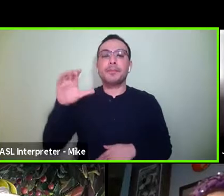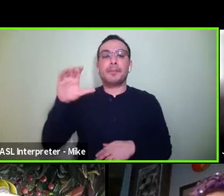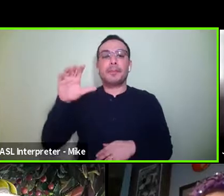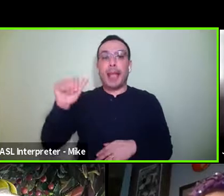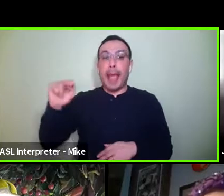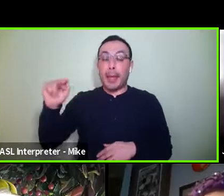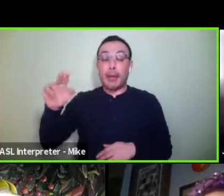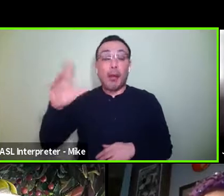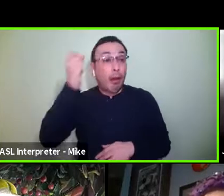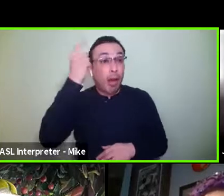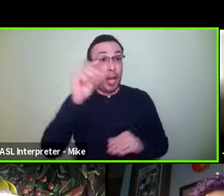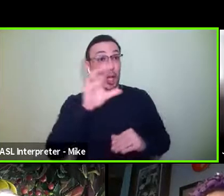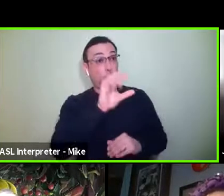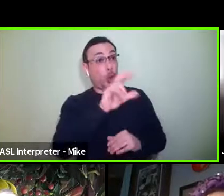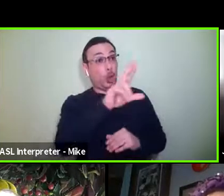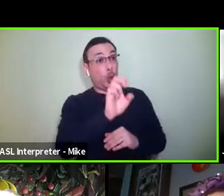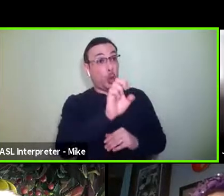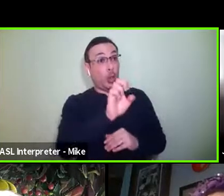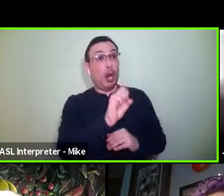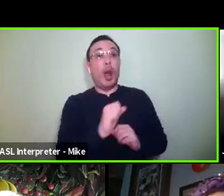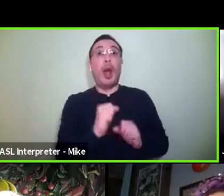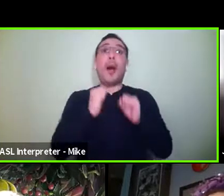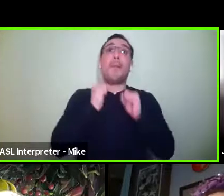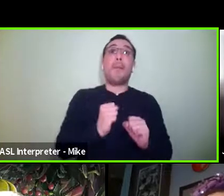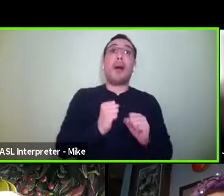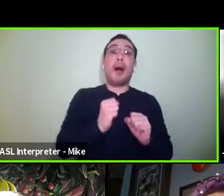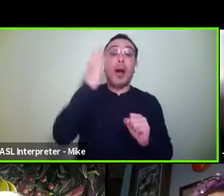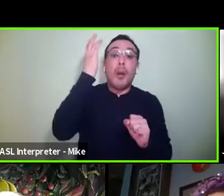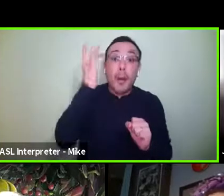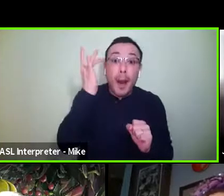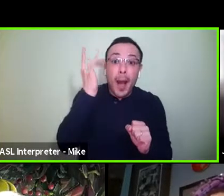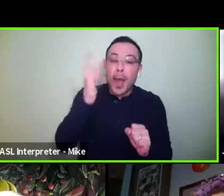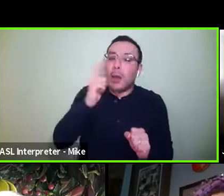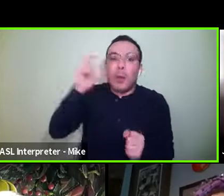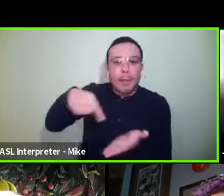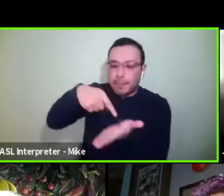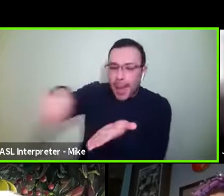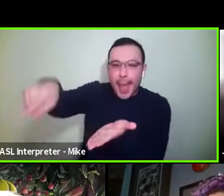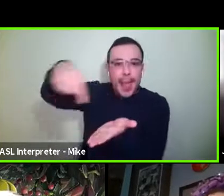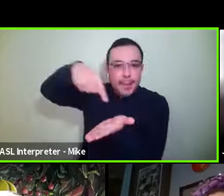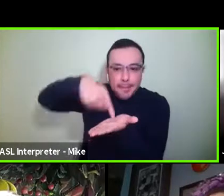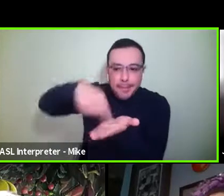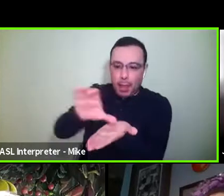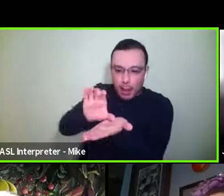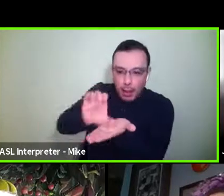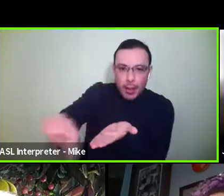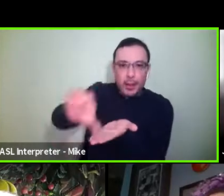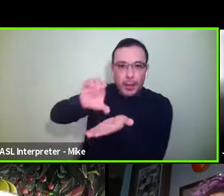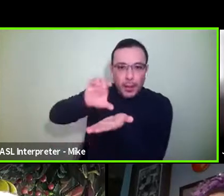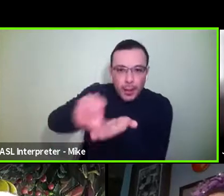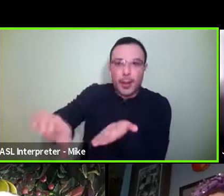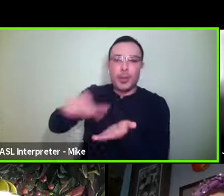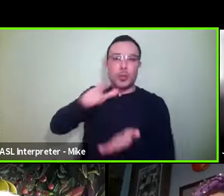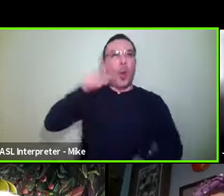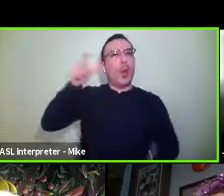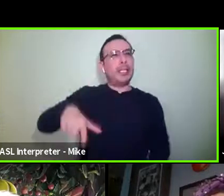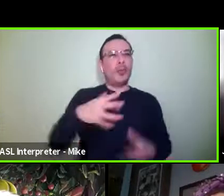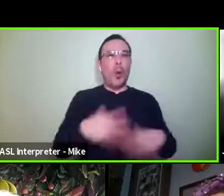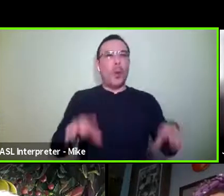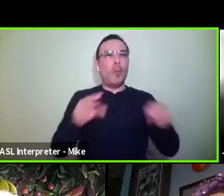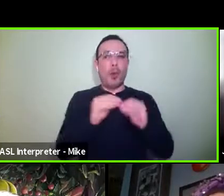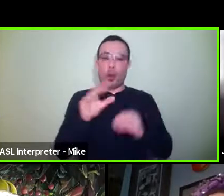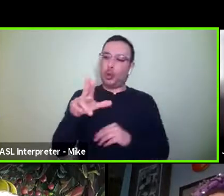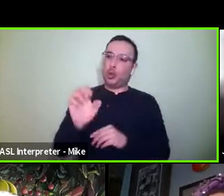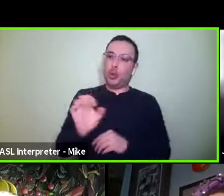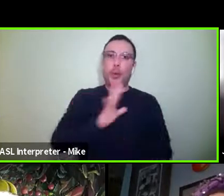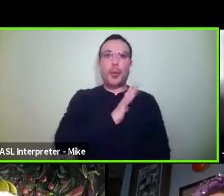Hmm. They don't need treatment that costs money of whatever kind. And that's problematic. That